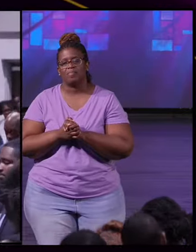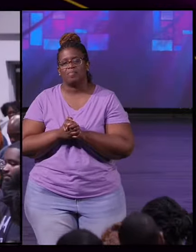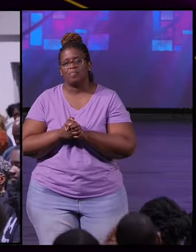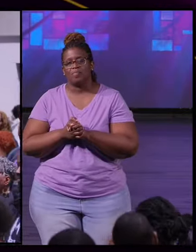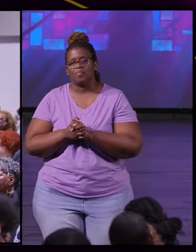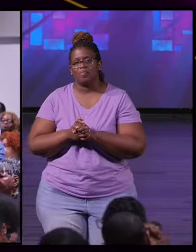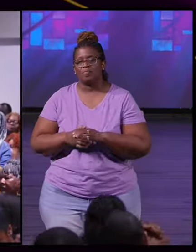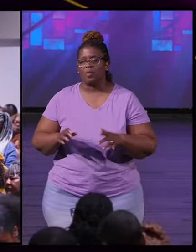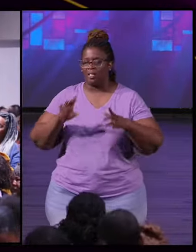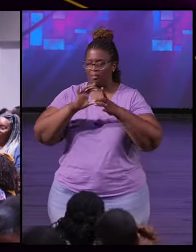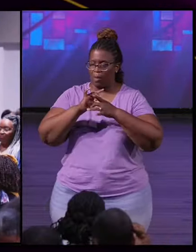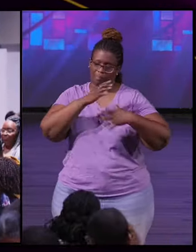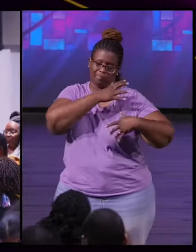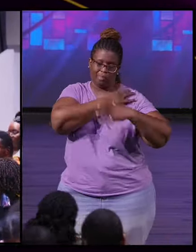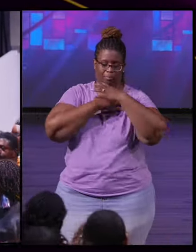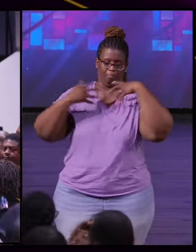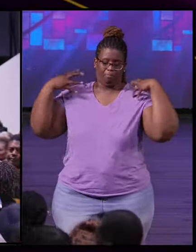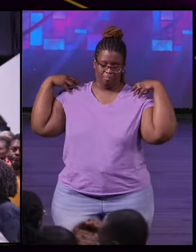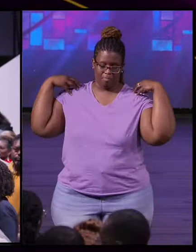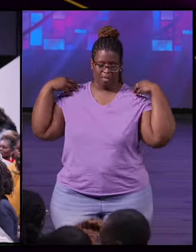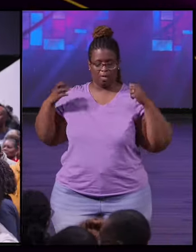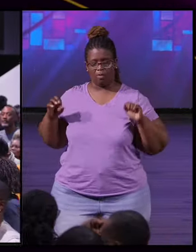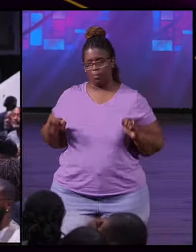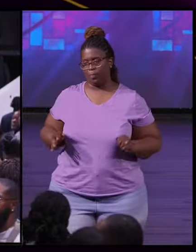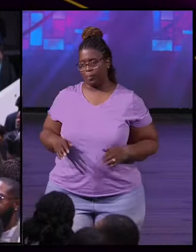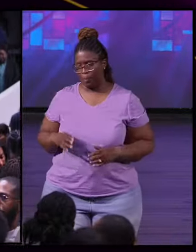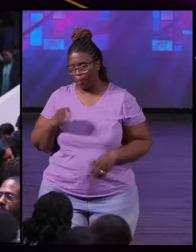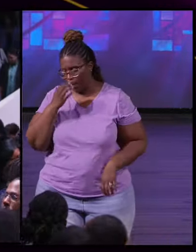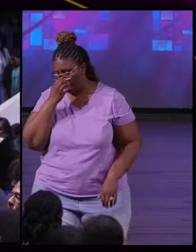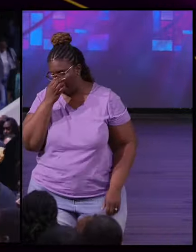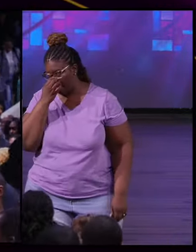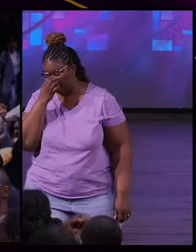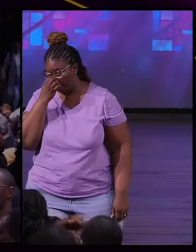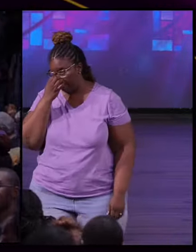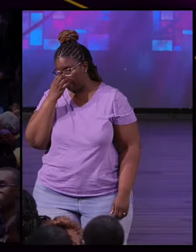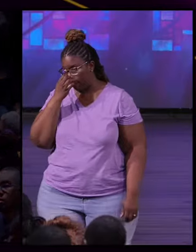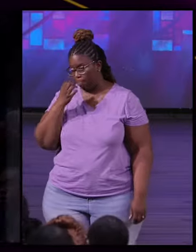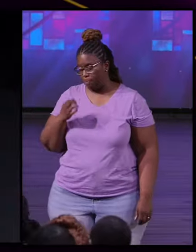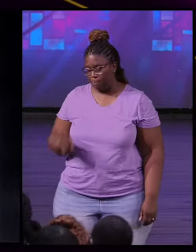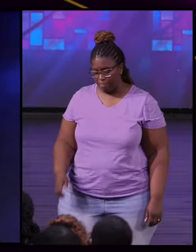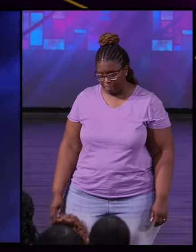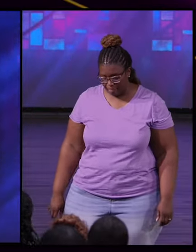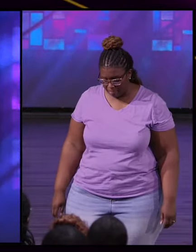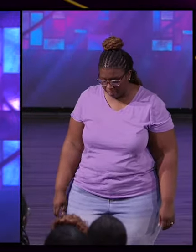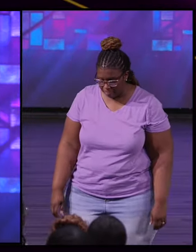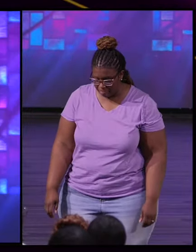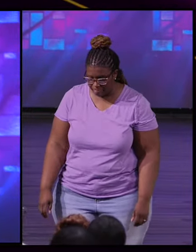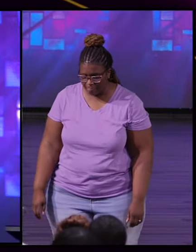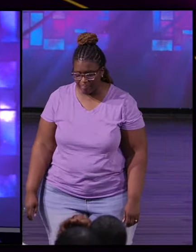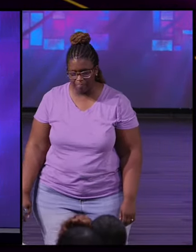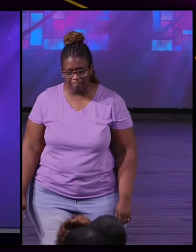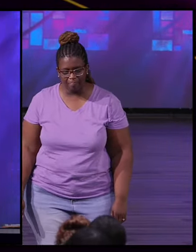All over the room, put your hand on their shoulder. I want to dismiss